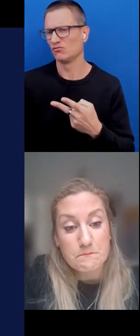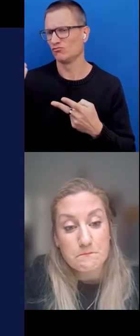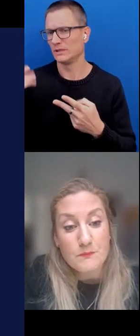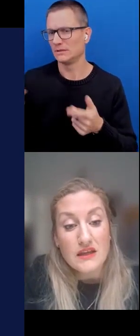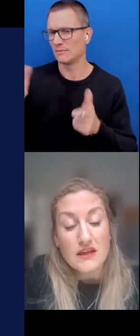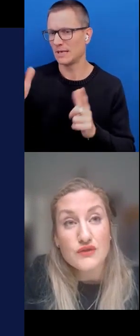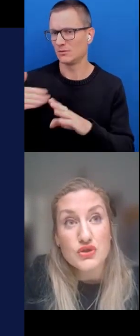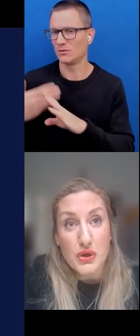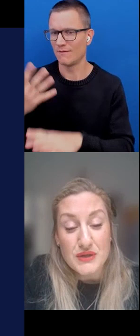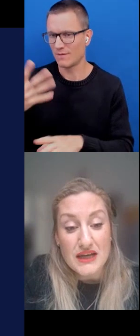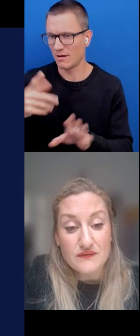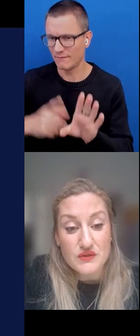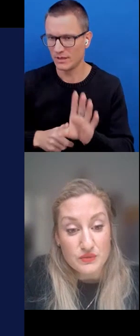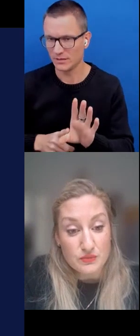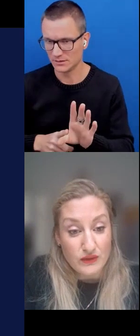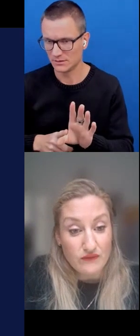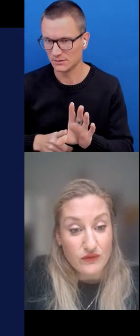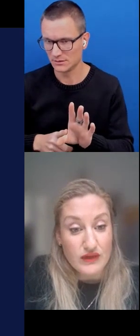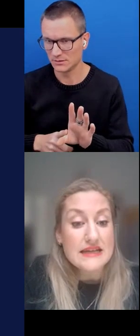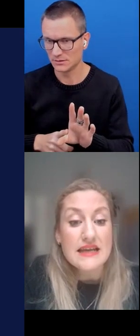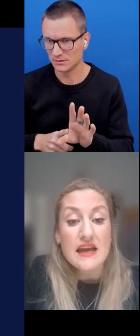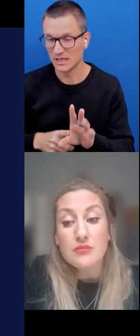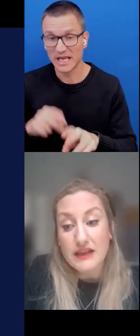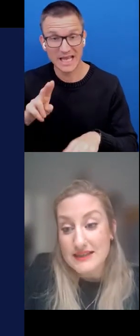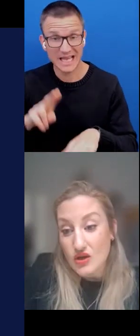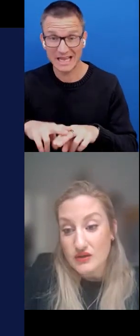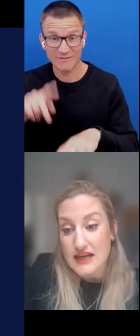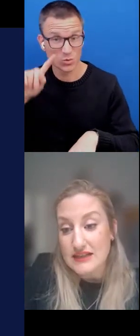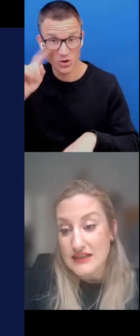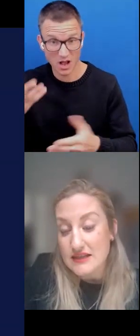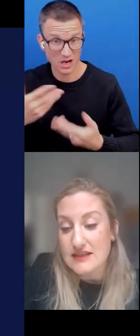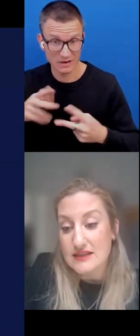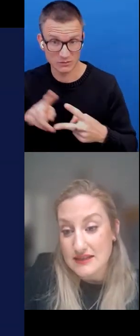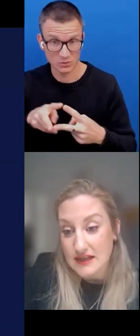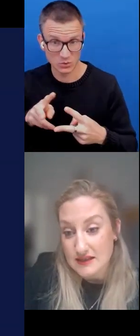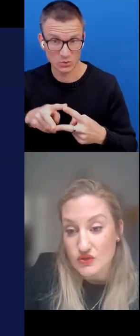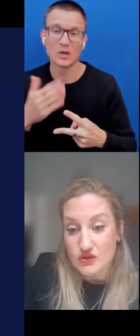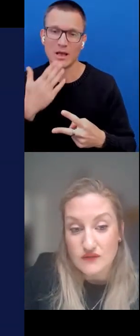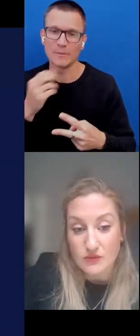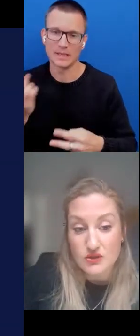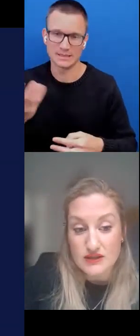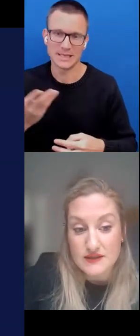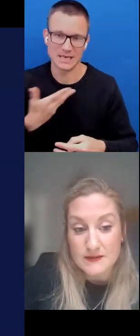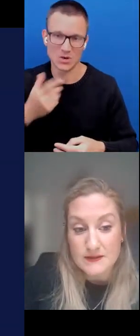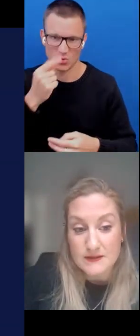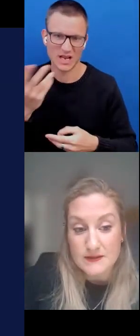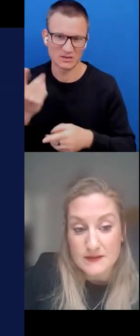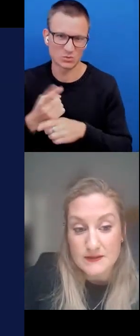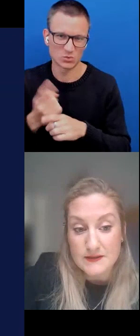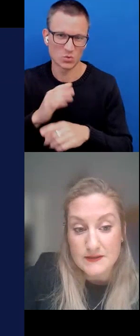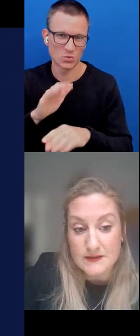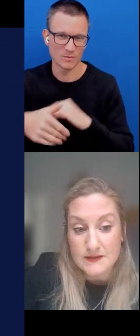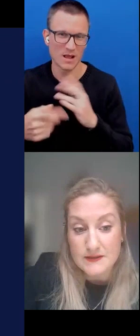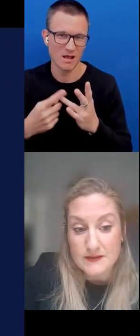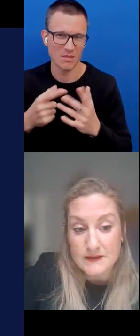years. If you don't have suitable referees, please contact us to discuss alternative options.